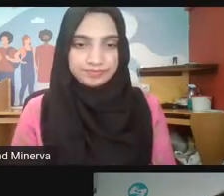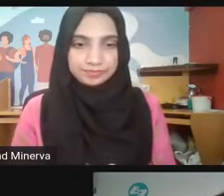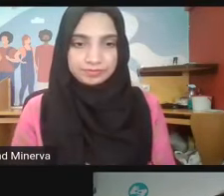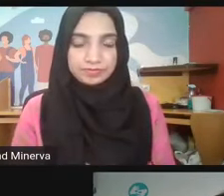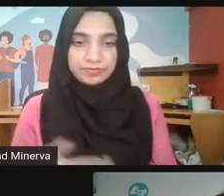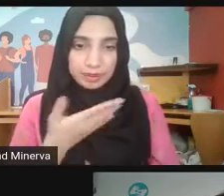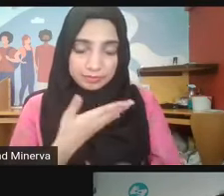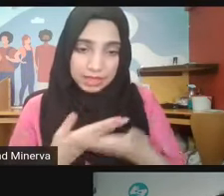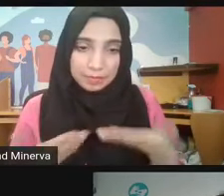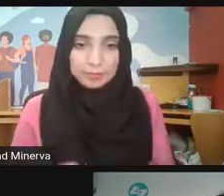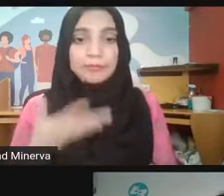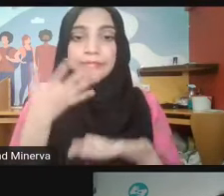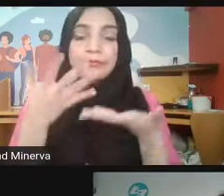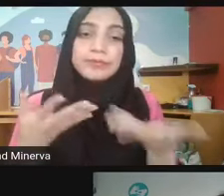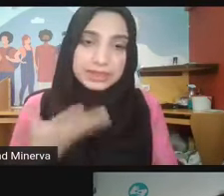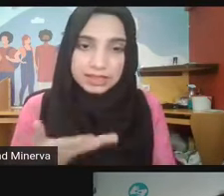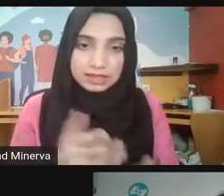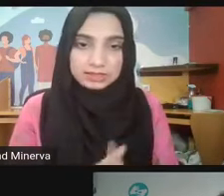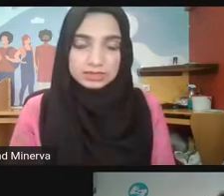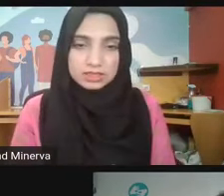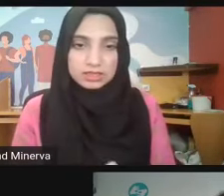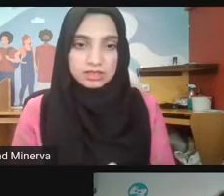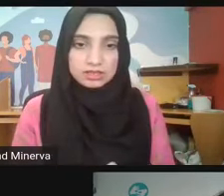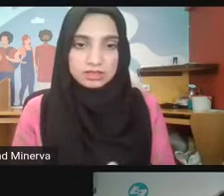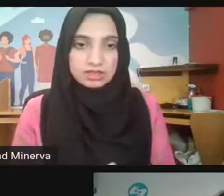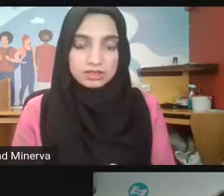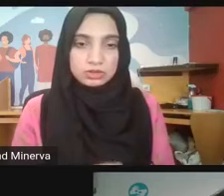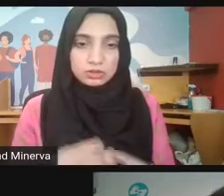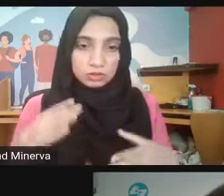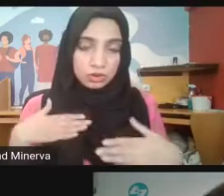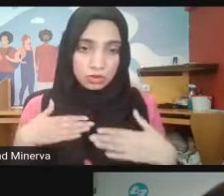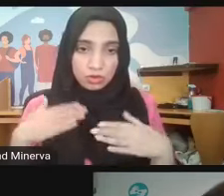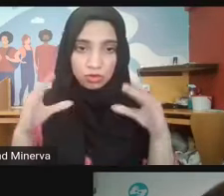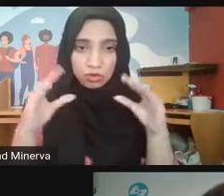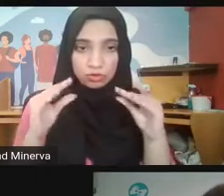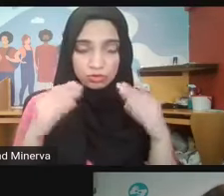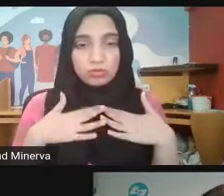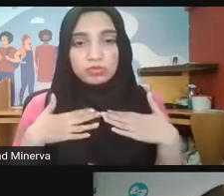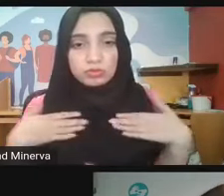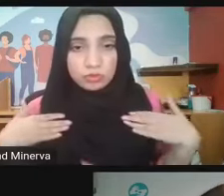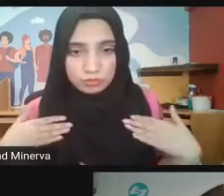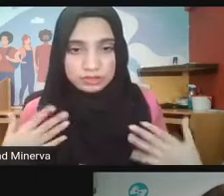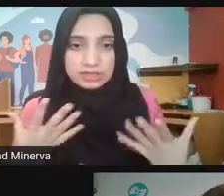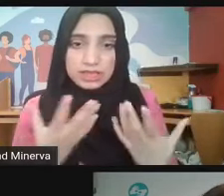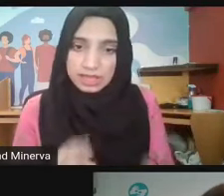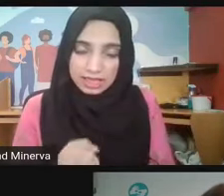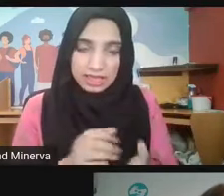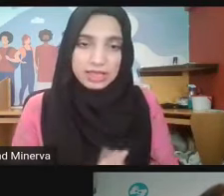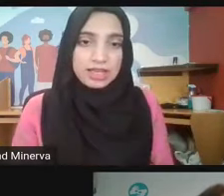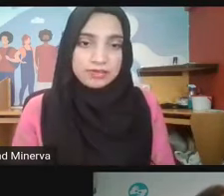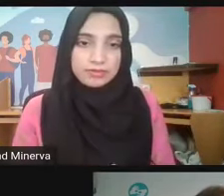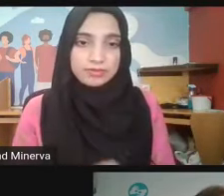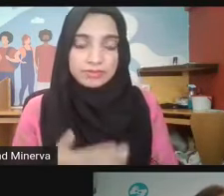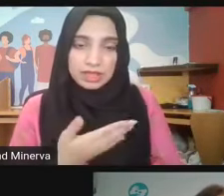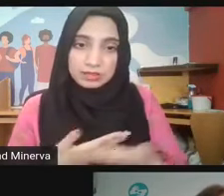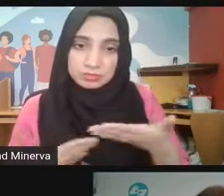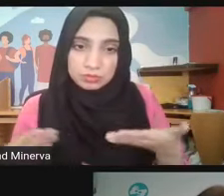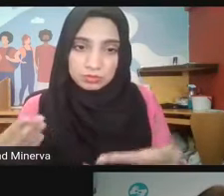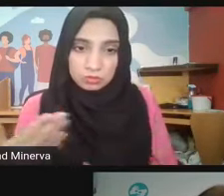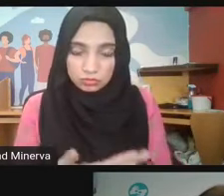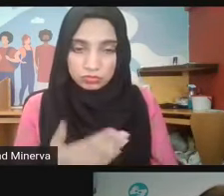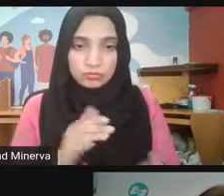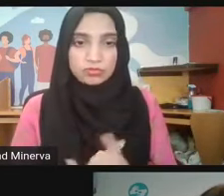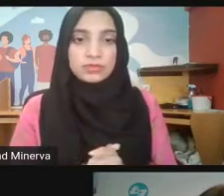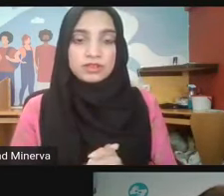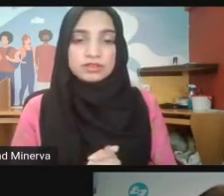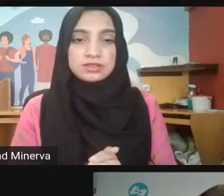this opportunity to offer this foam prosthesis as well as our special mastectomy